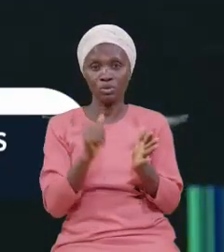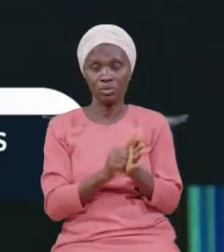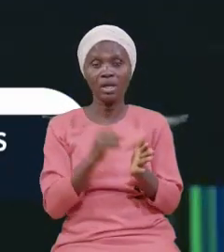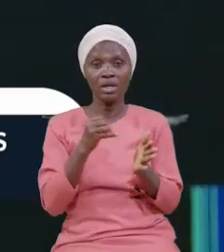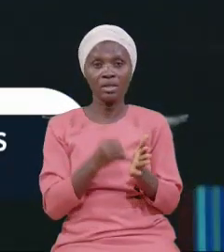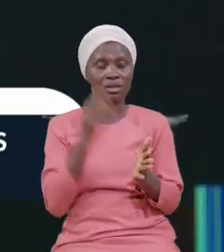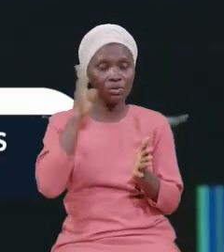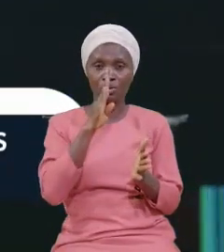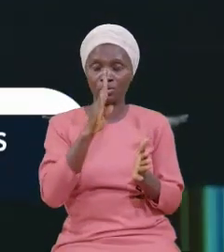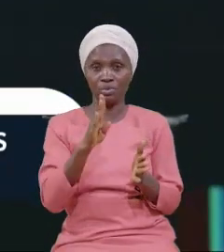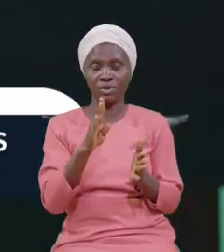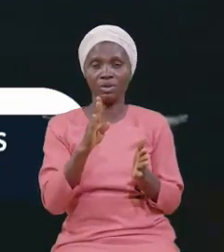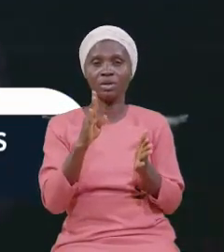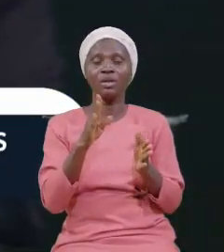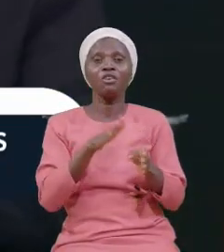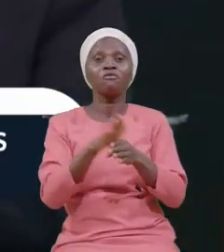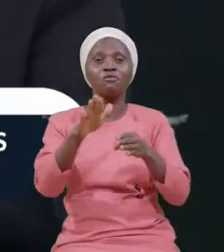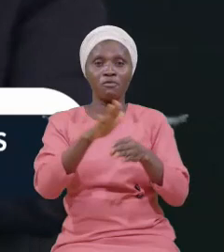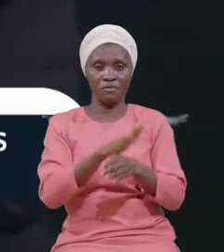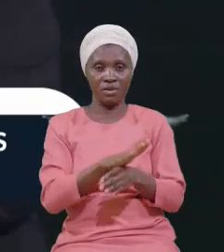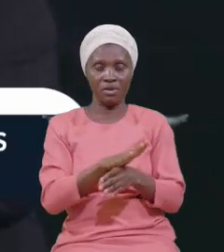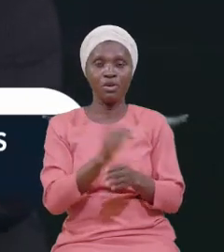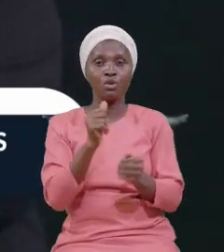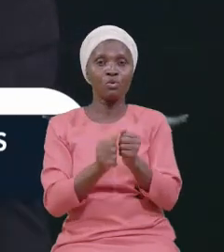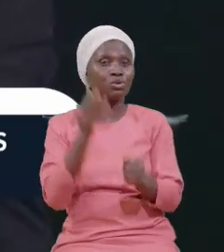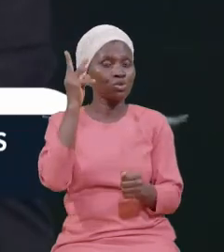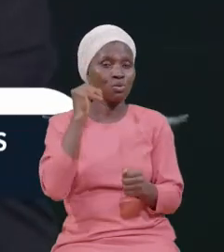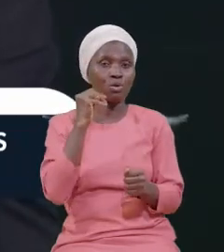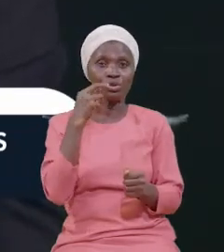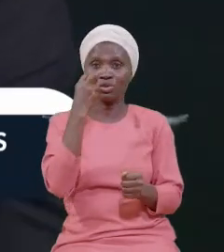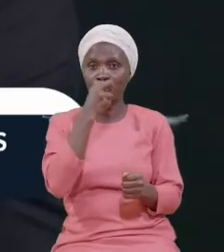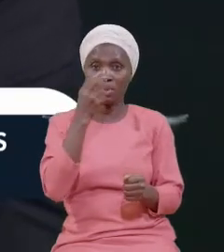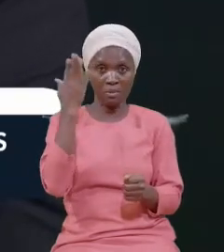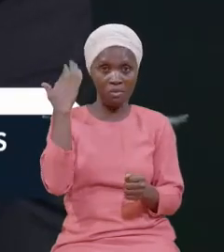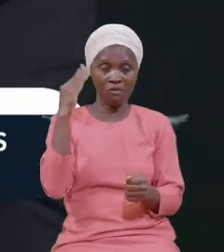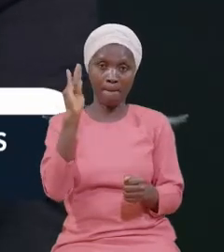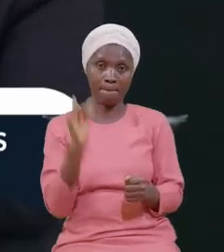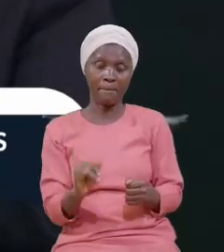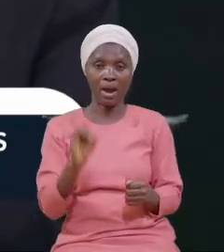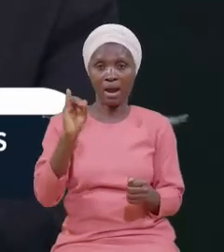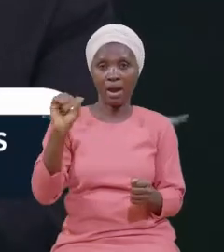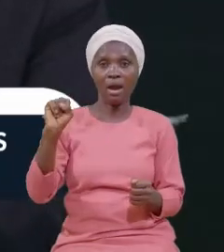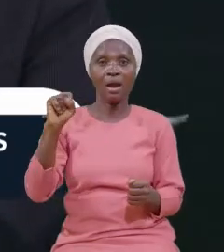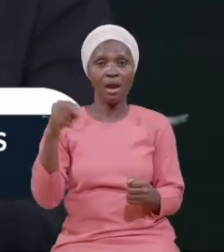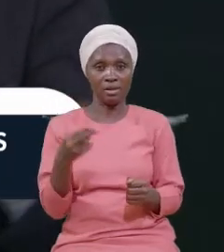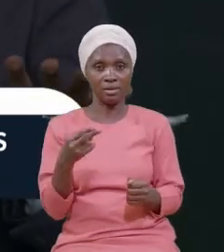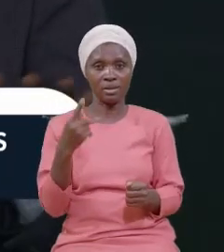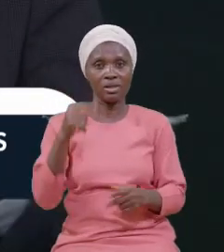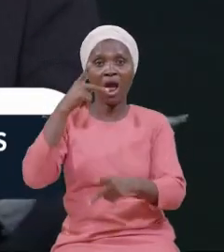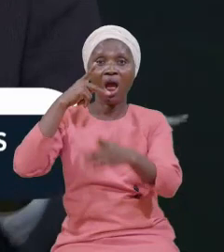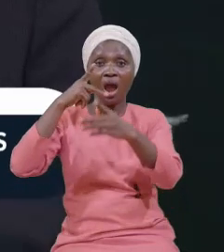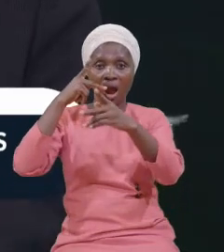was spoken by Isaiah the prophet, saying, himself took